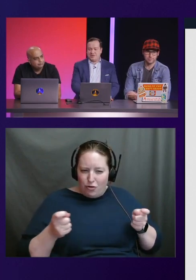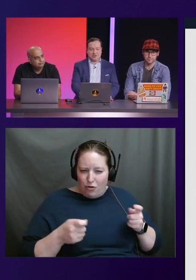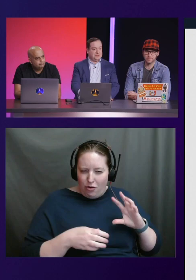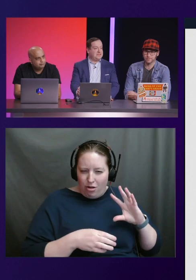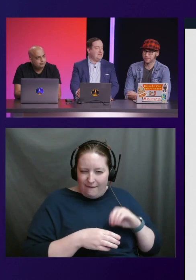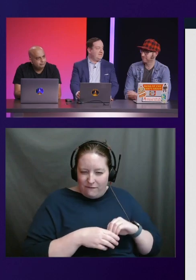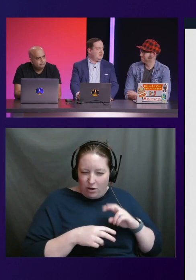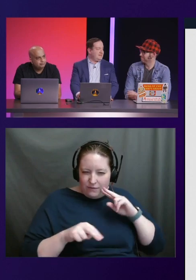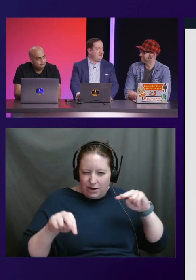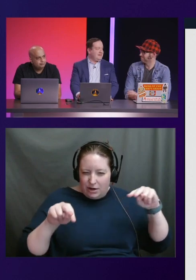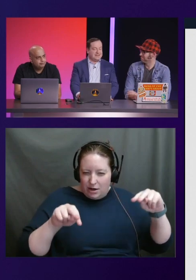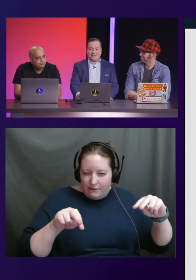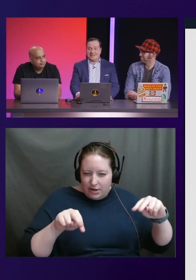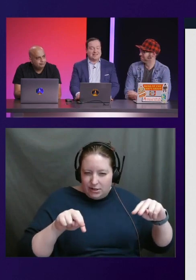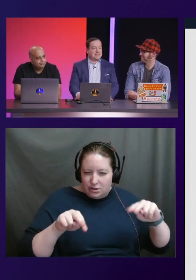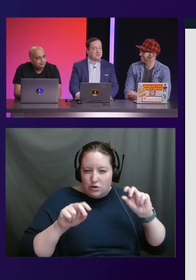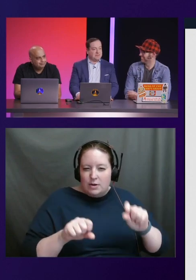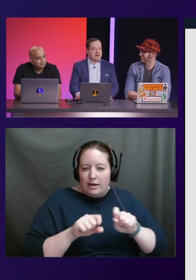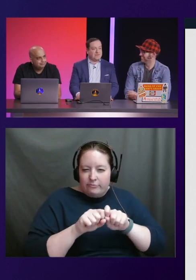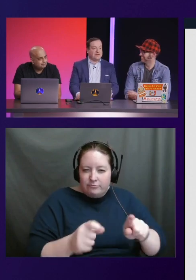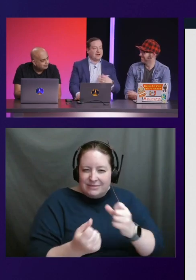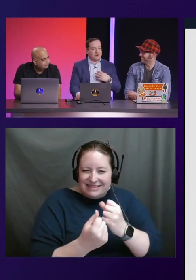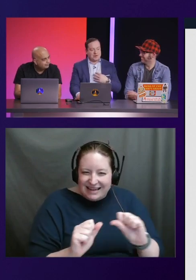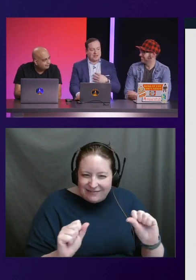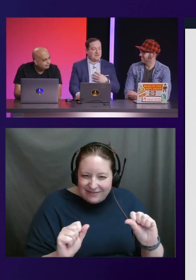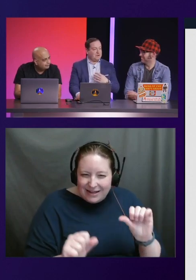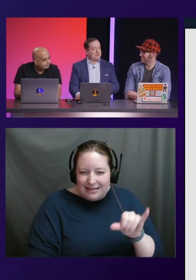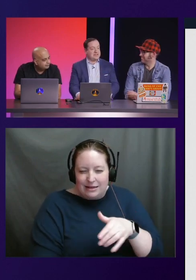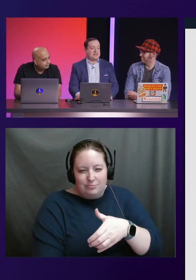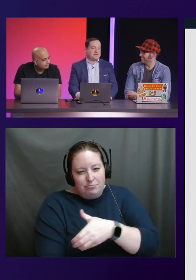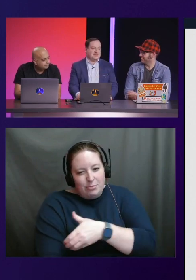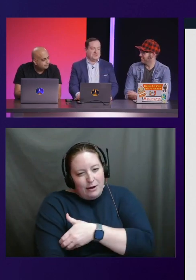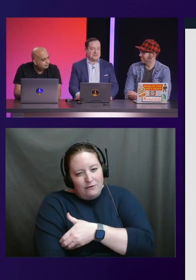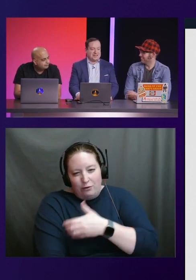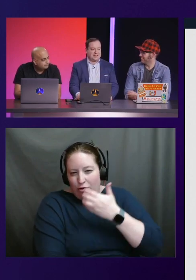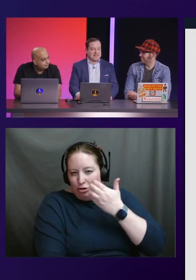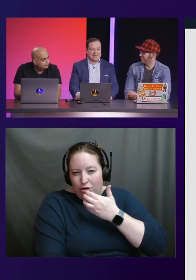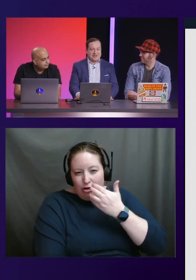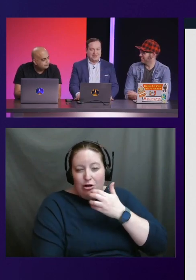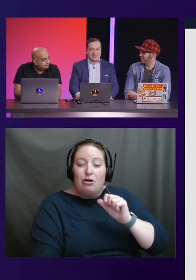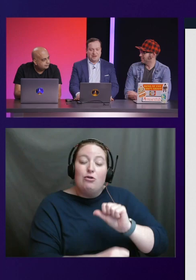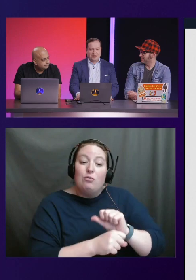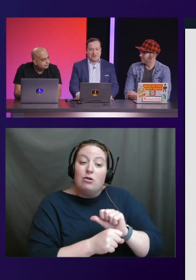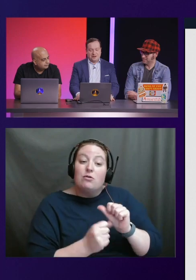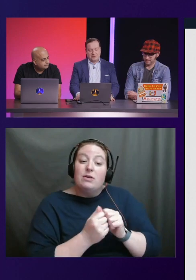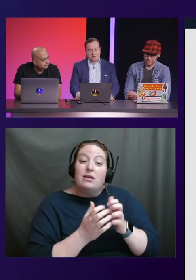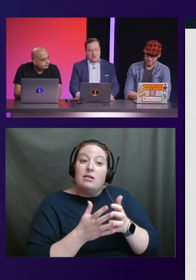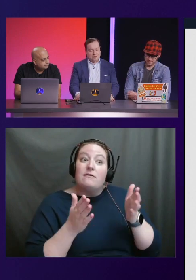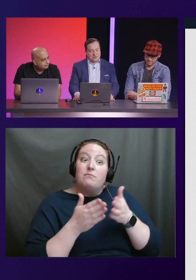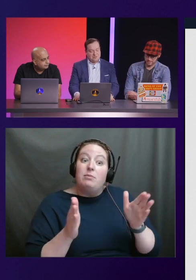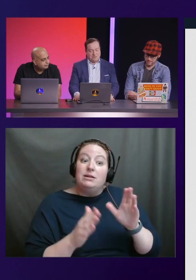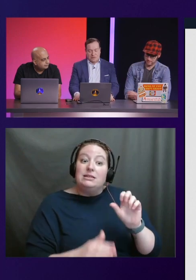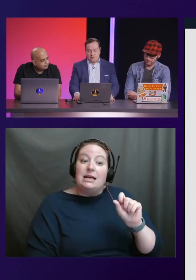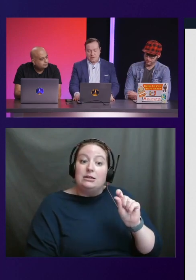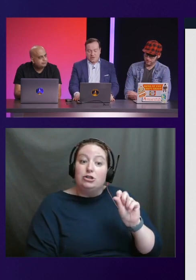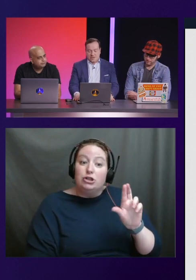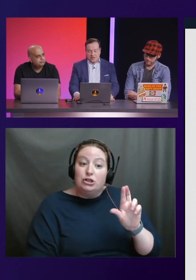governance, so you can do it safely. I think that's really powerful, and I work with a lot of public sector customers, and I think they're